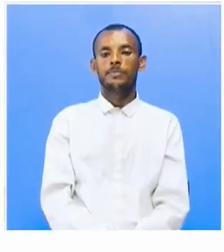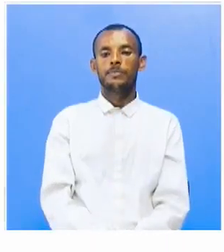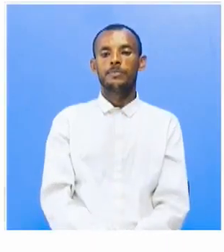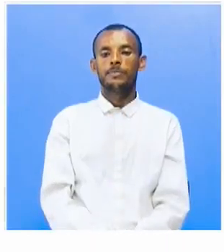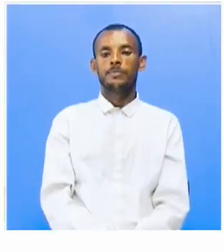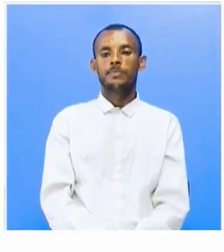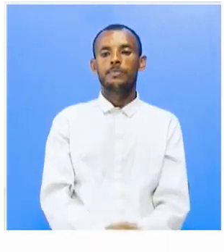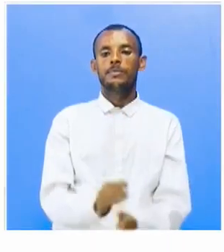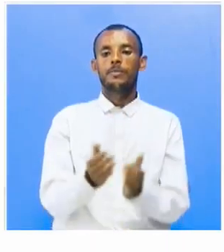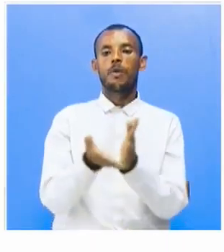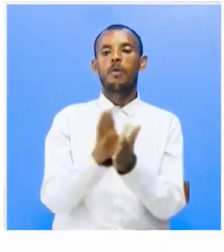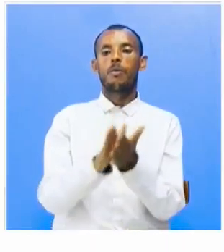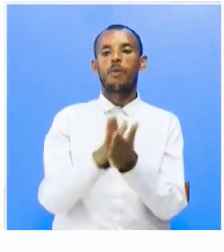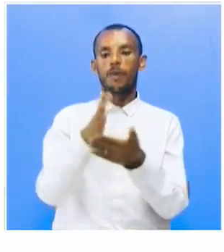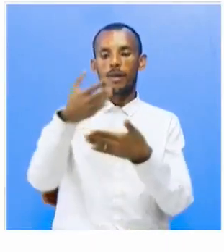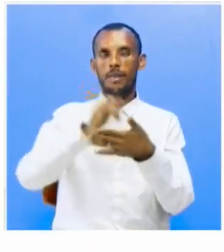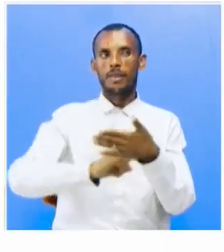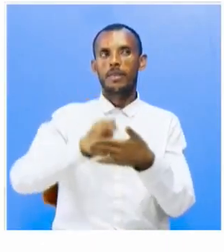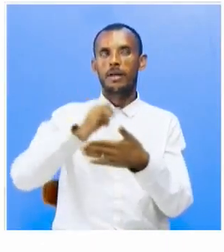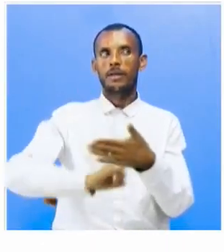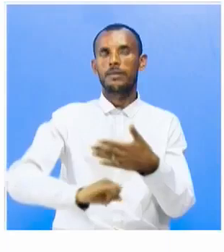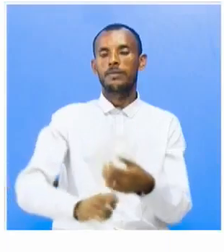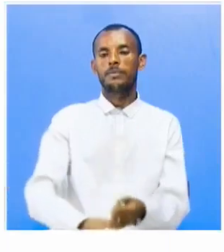the compound interest.